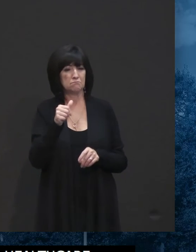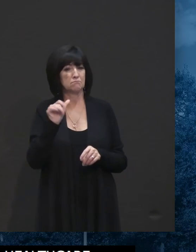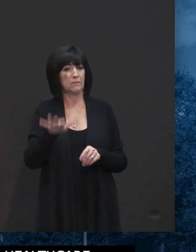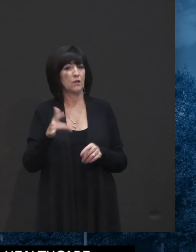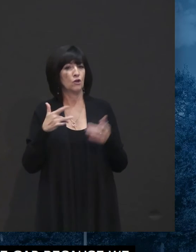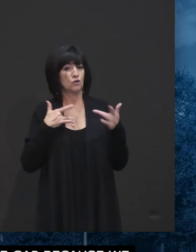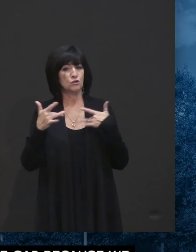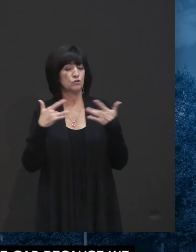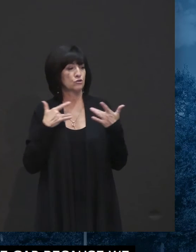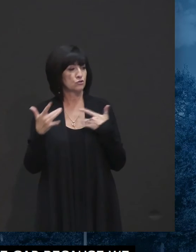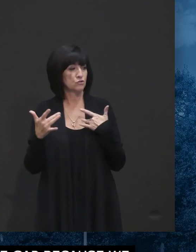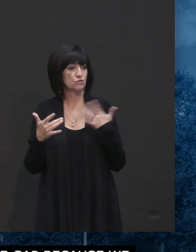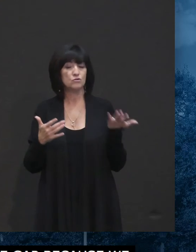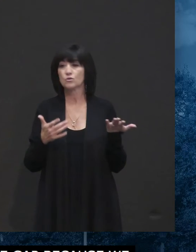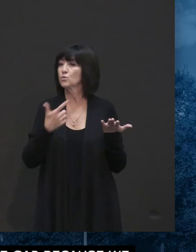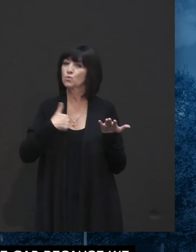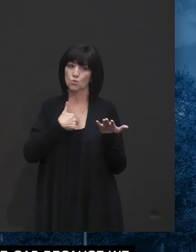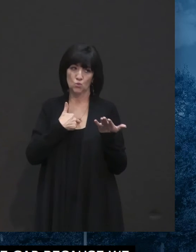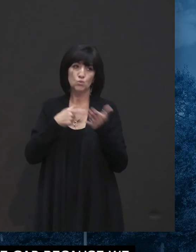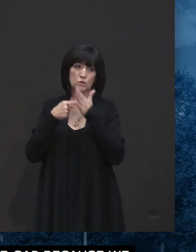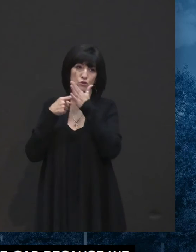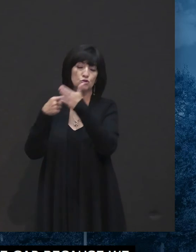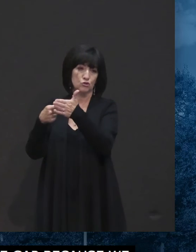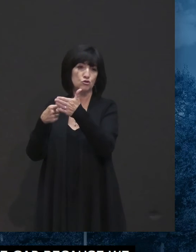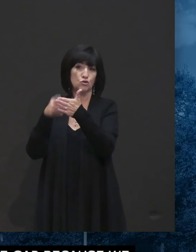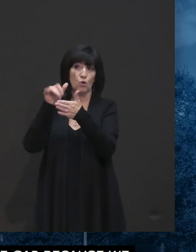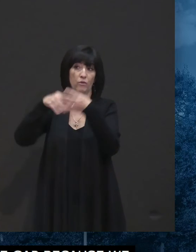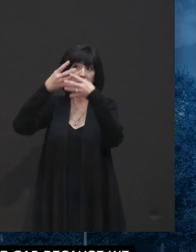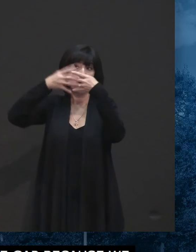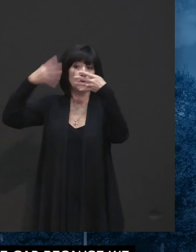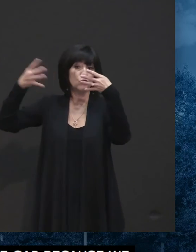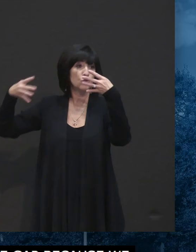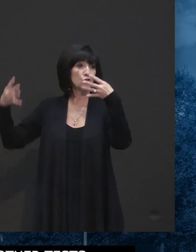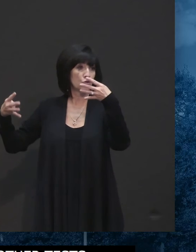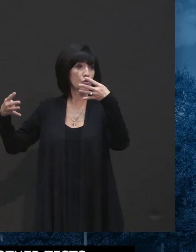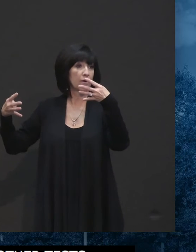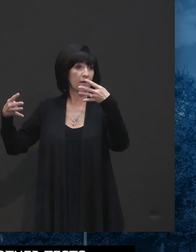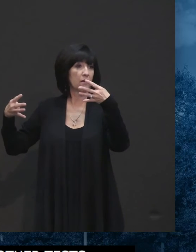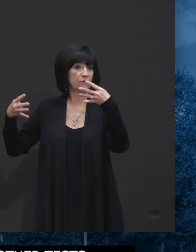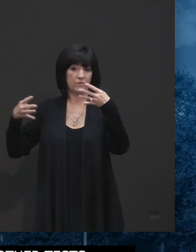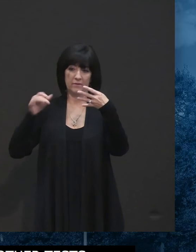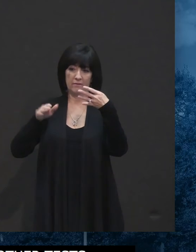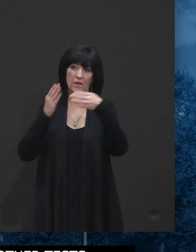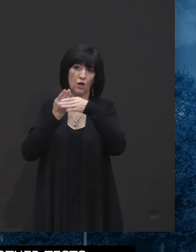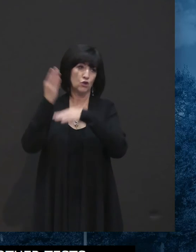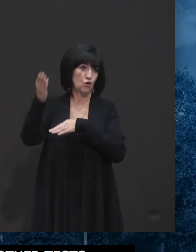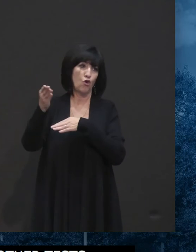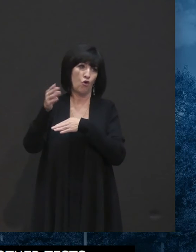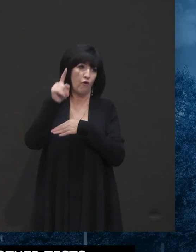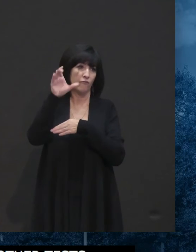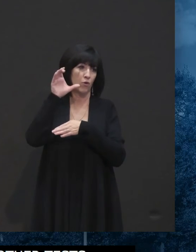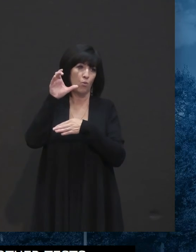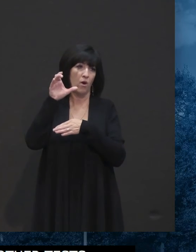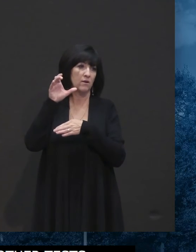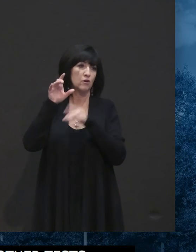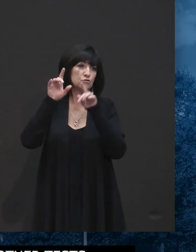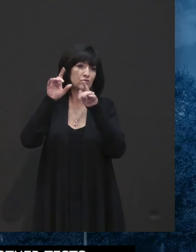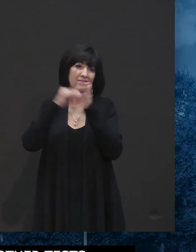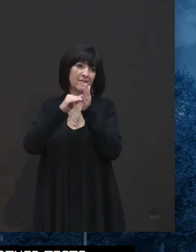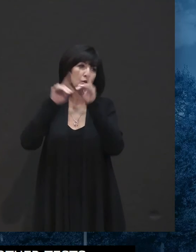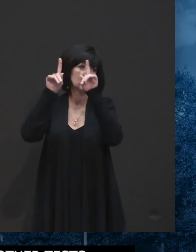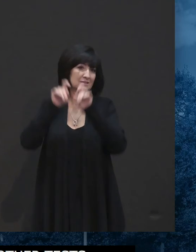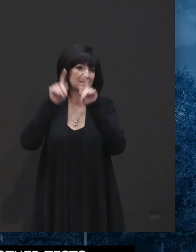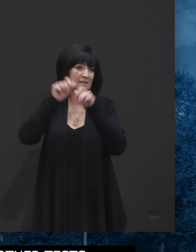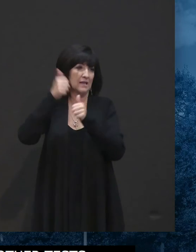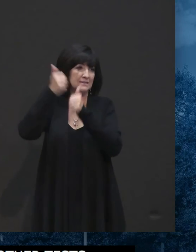is, we showed the graph before of, performing close to or over 100,000 tests a month. So I think this is just another way for